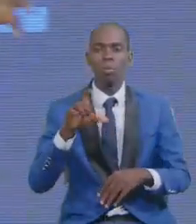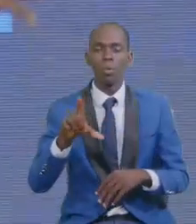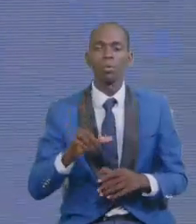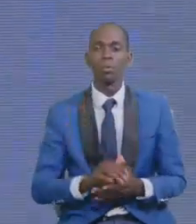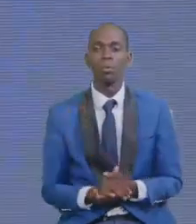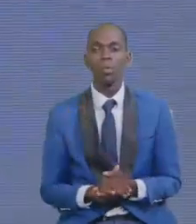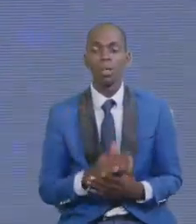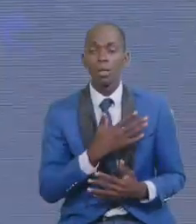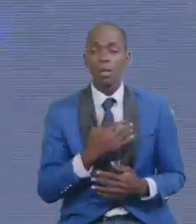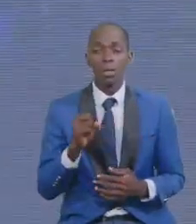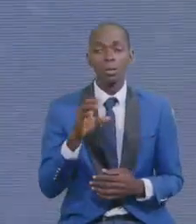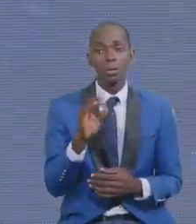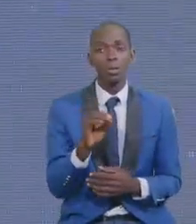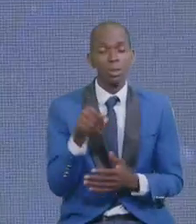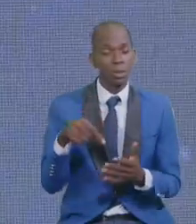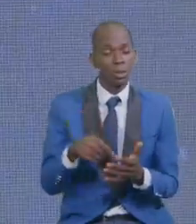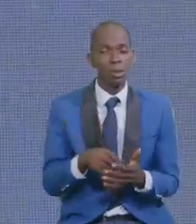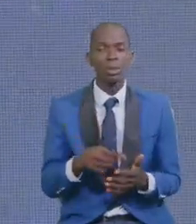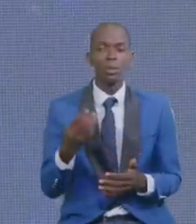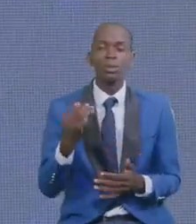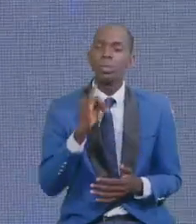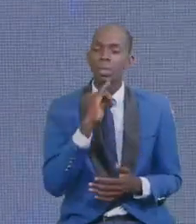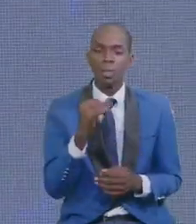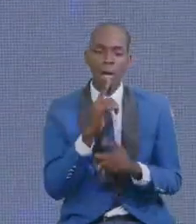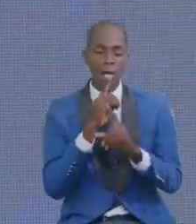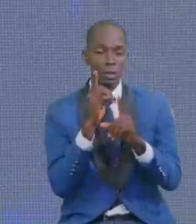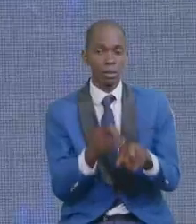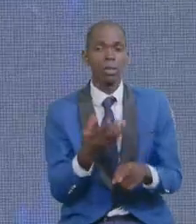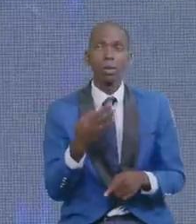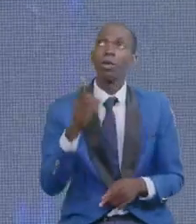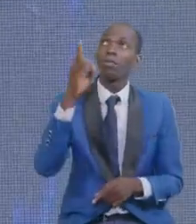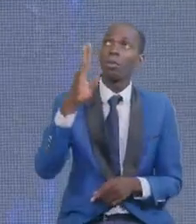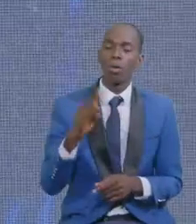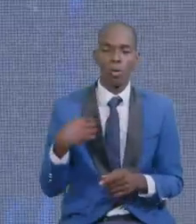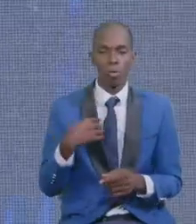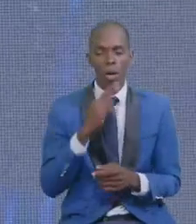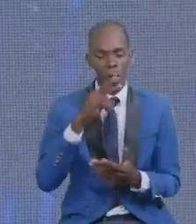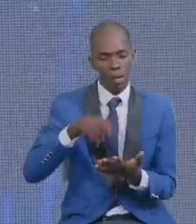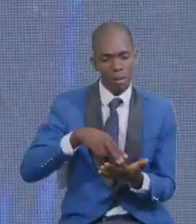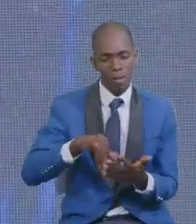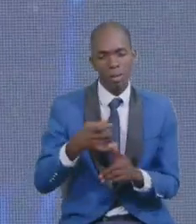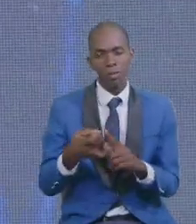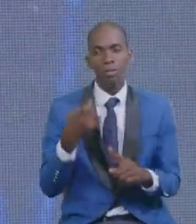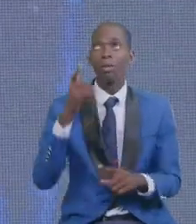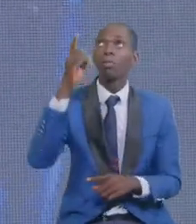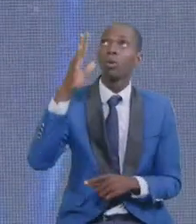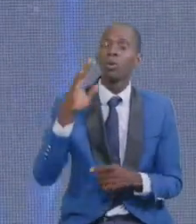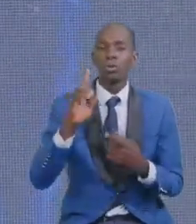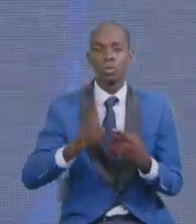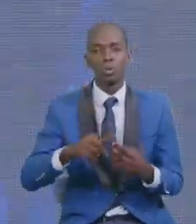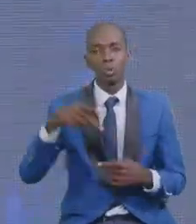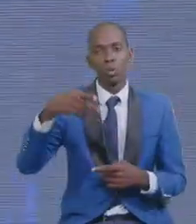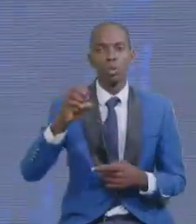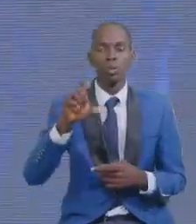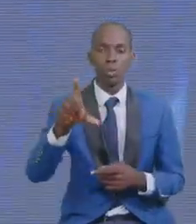And so this is the answer of the Lord that we are reading from God to Paul the Apostle.